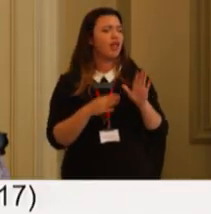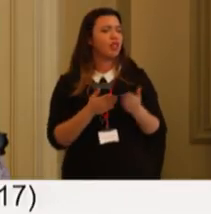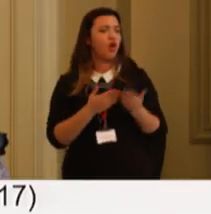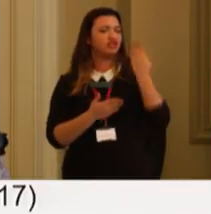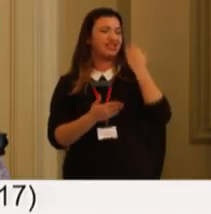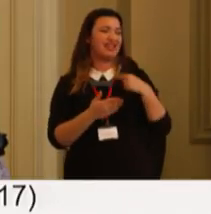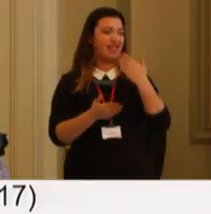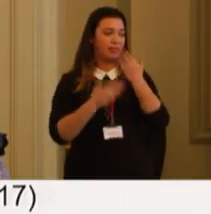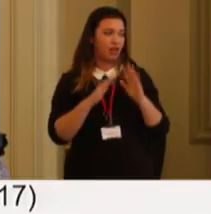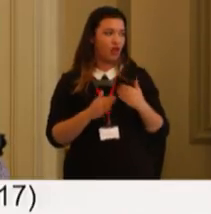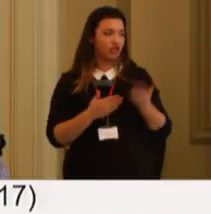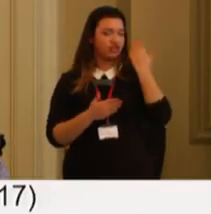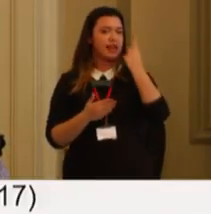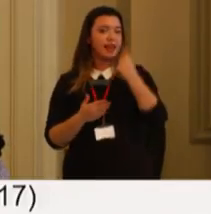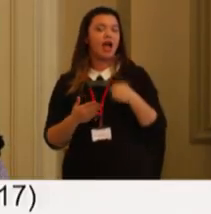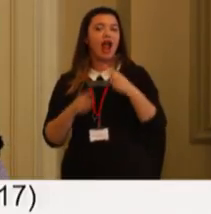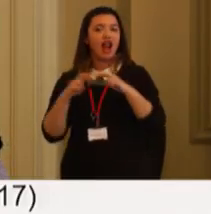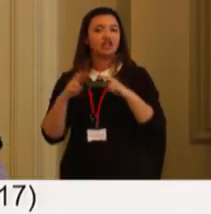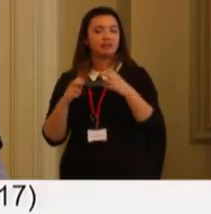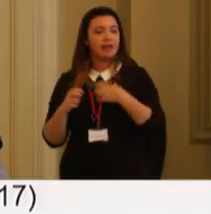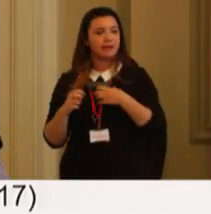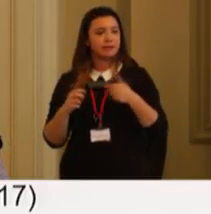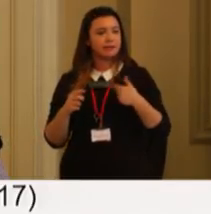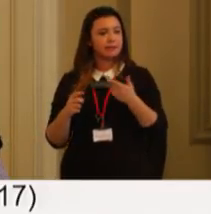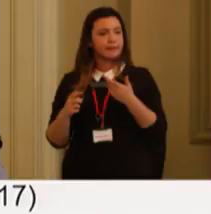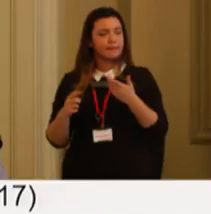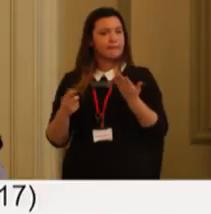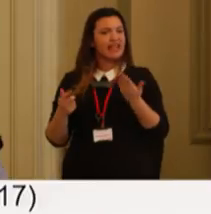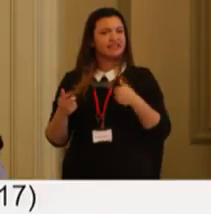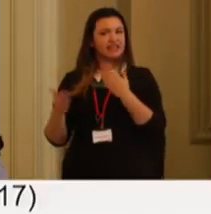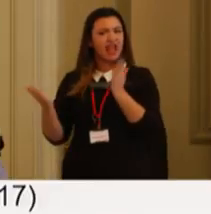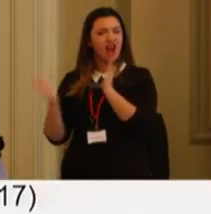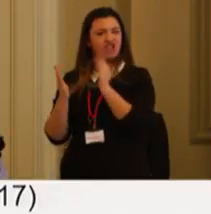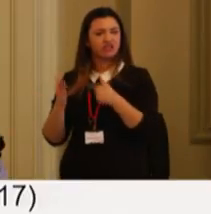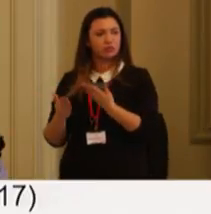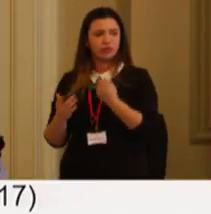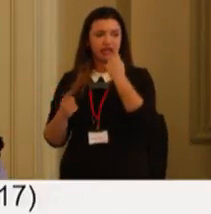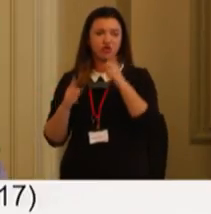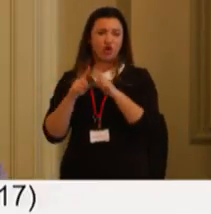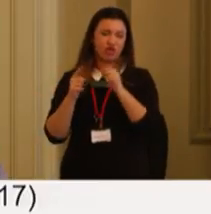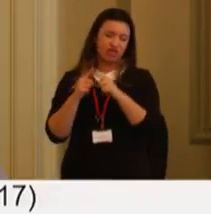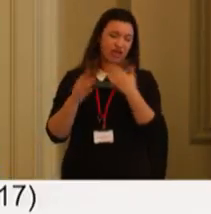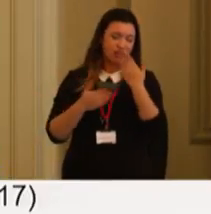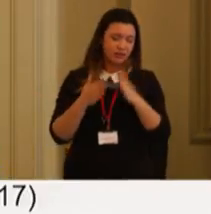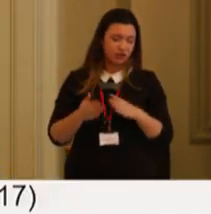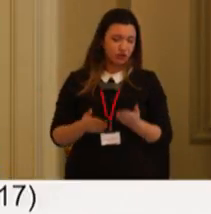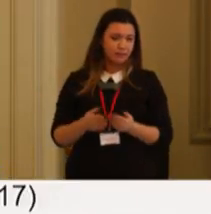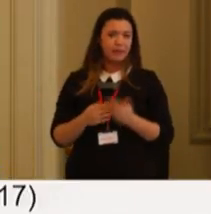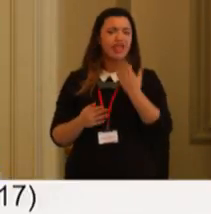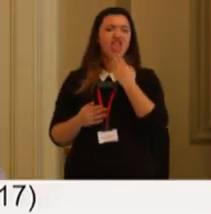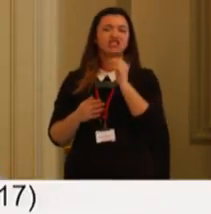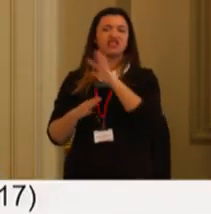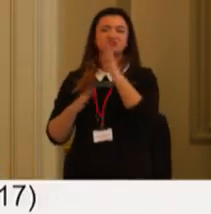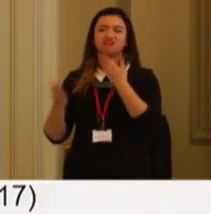However, though, just to note, just to sort of give you a framework overall,